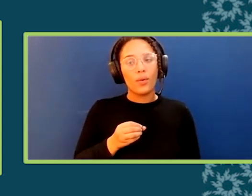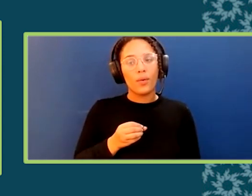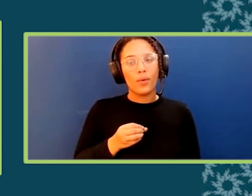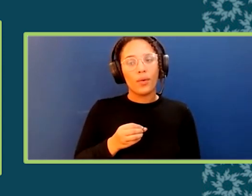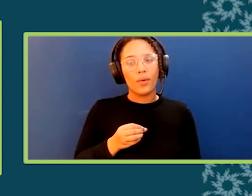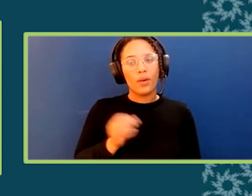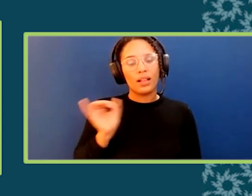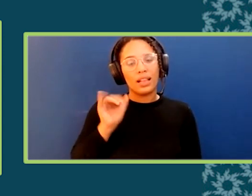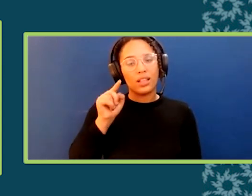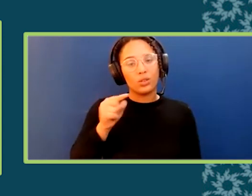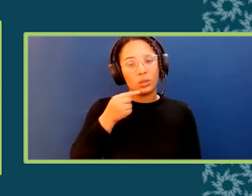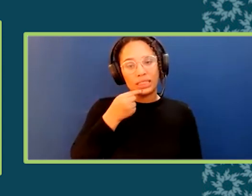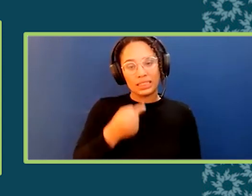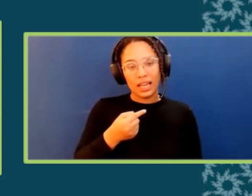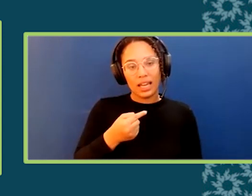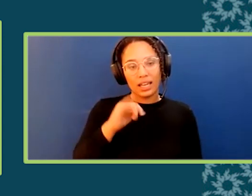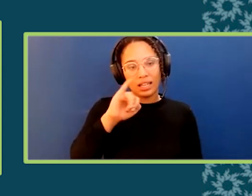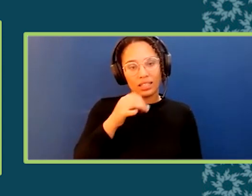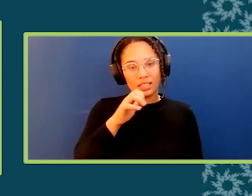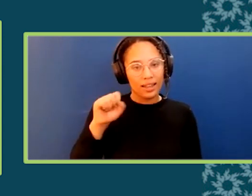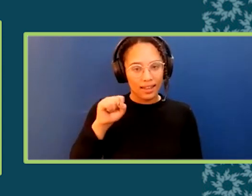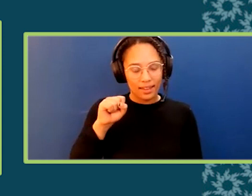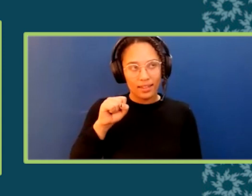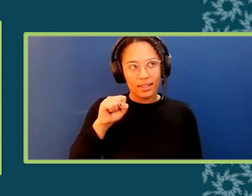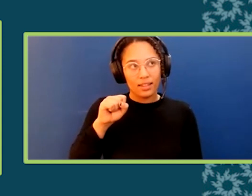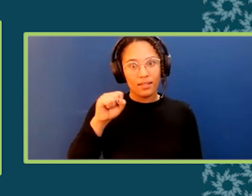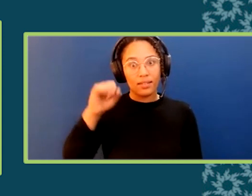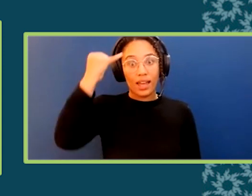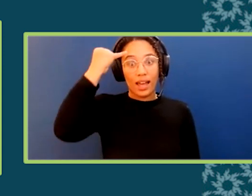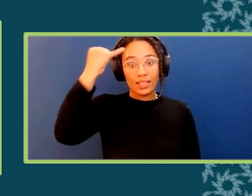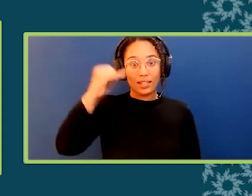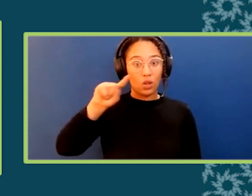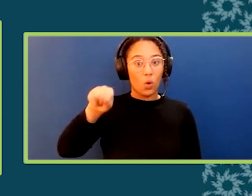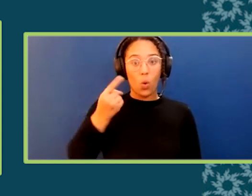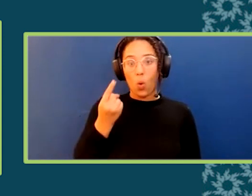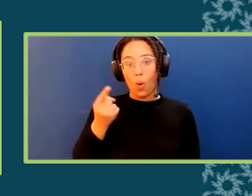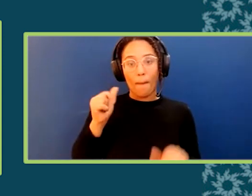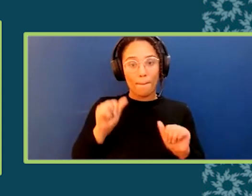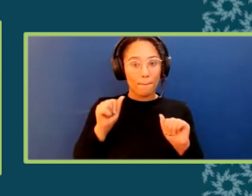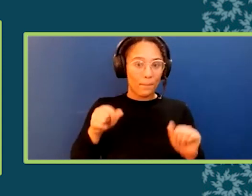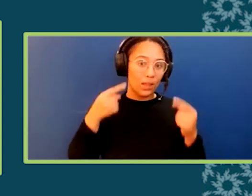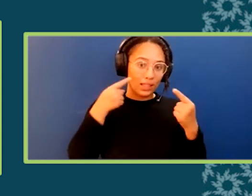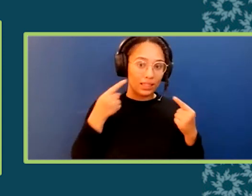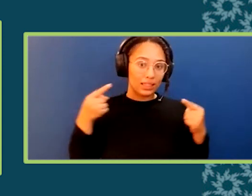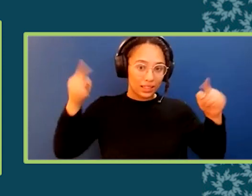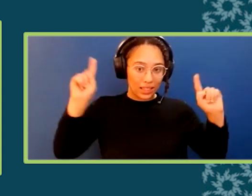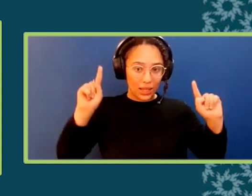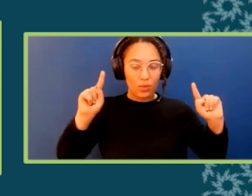were saying, Jess, the idea of the only way to be successful being to be this